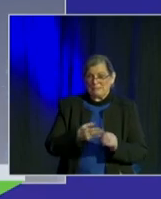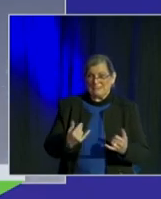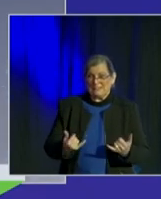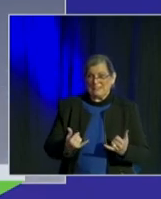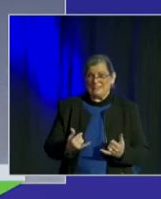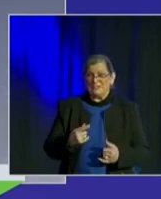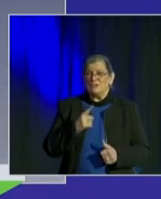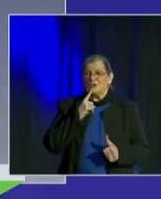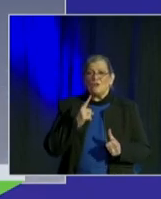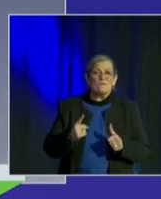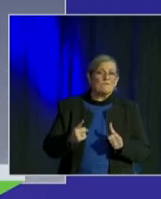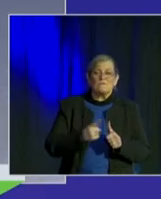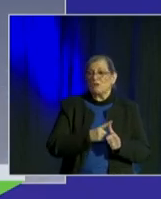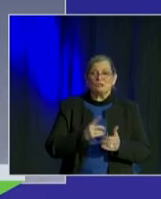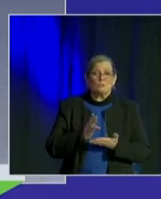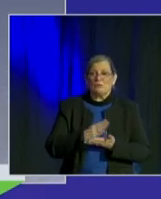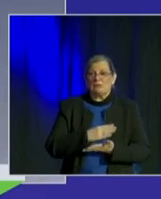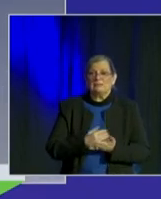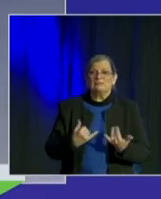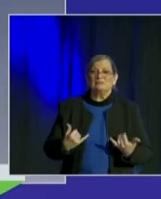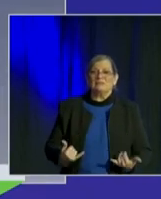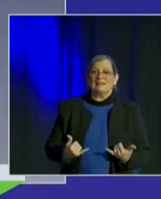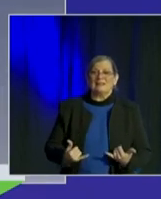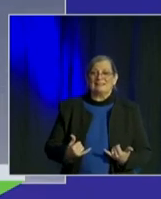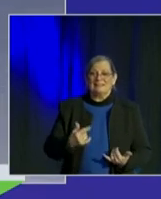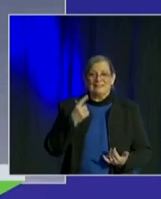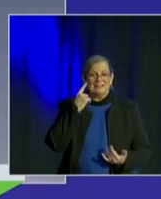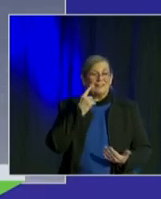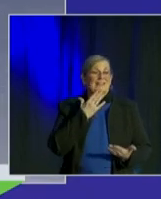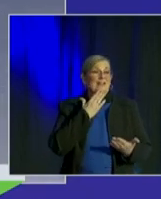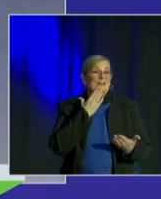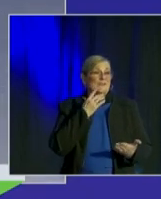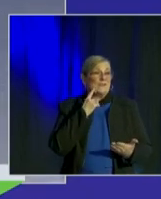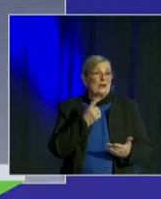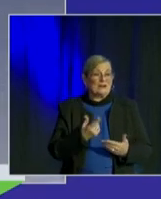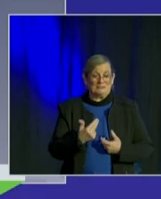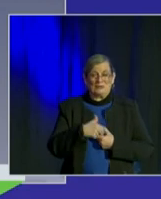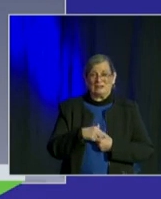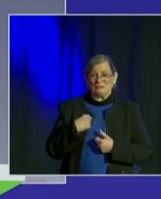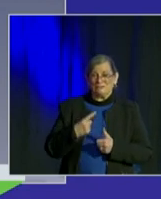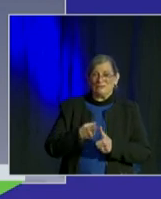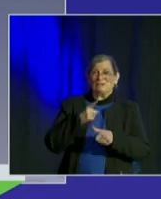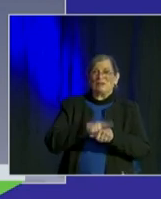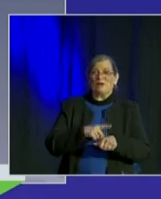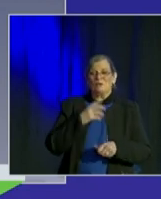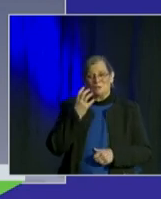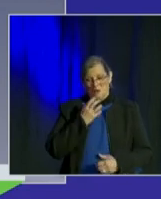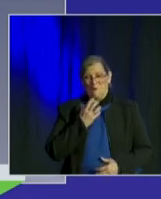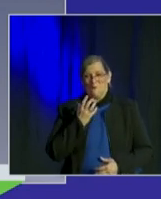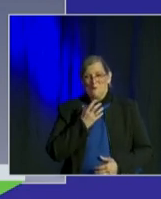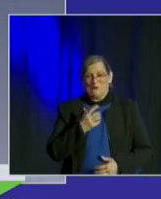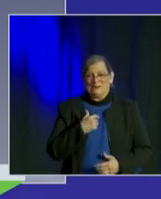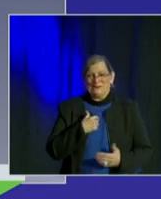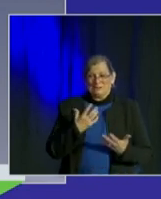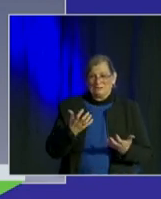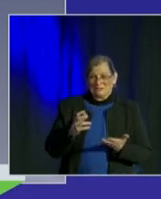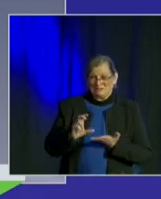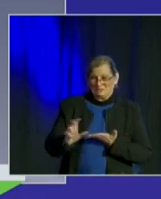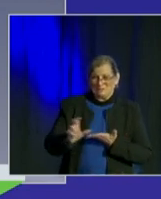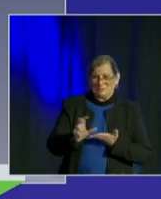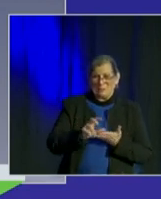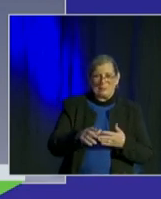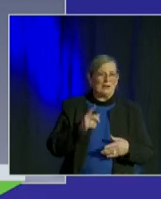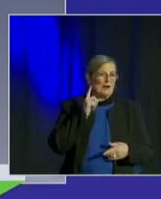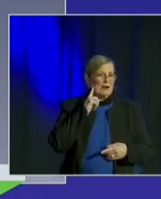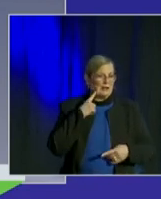for joining us for your first forum if this was your first time, and we'll let you know about the allocations now. Let me just get my